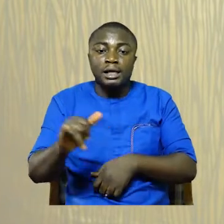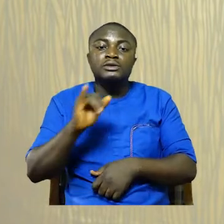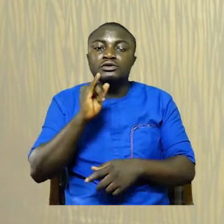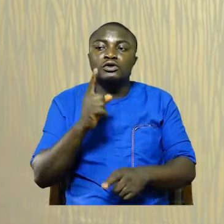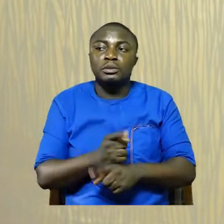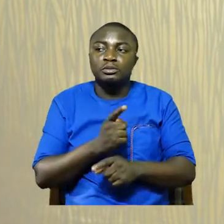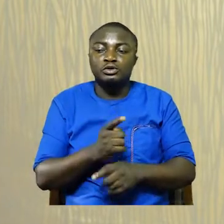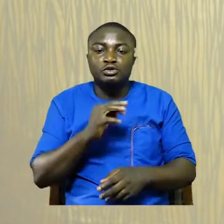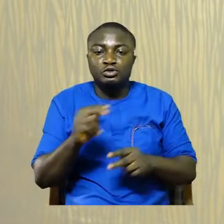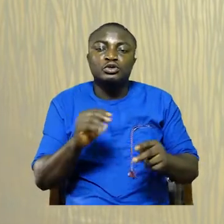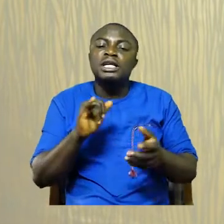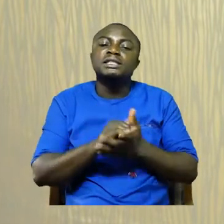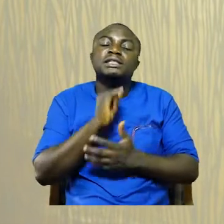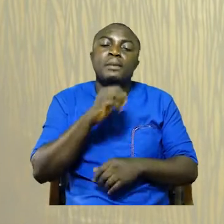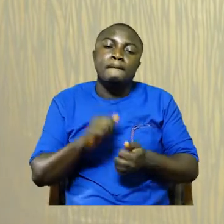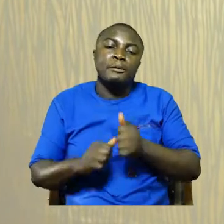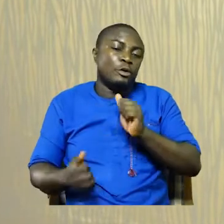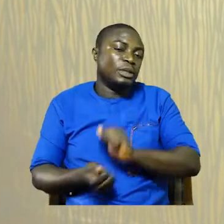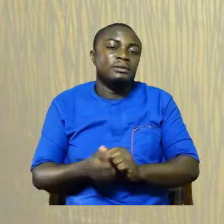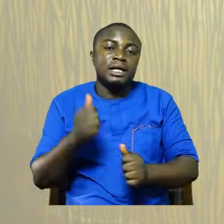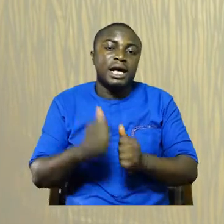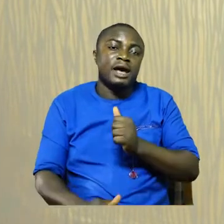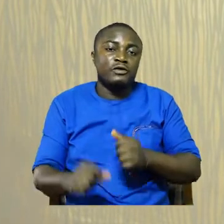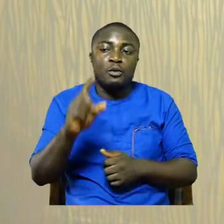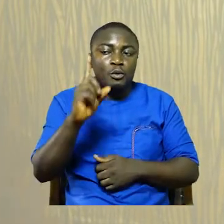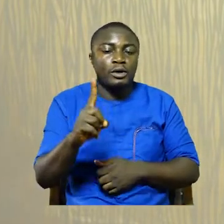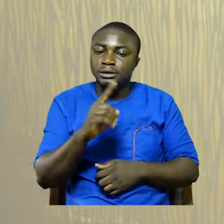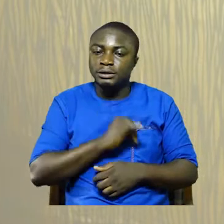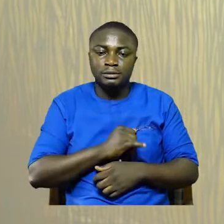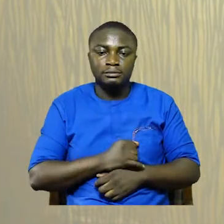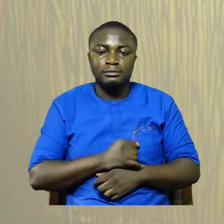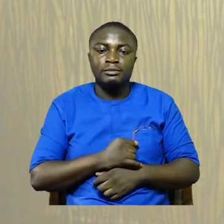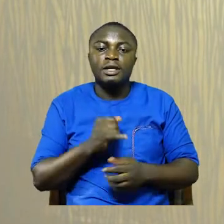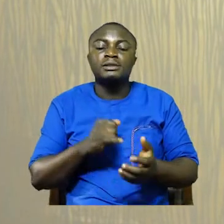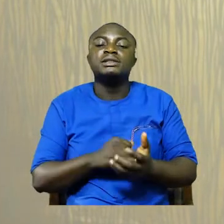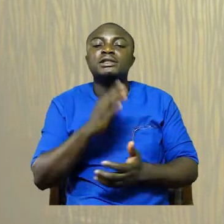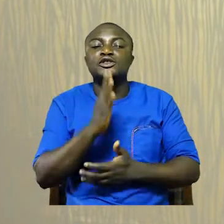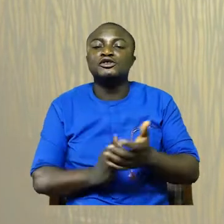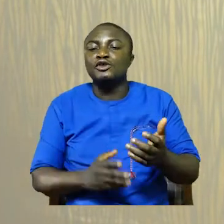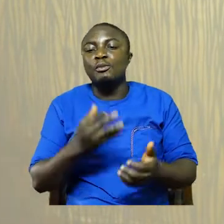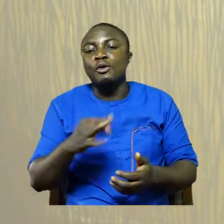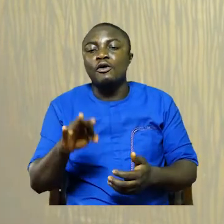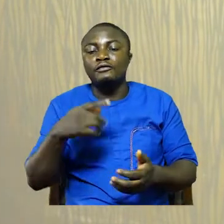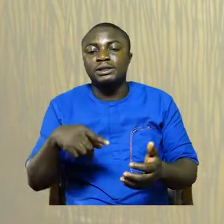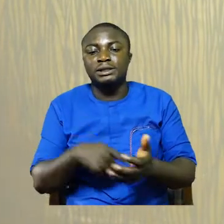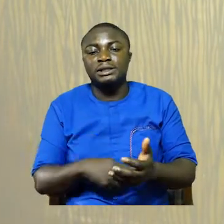out. And then that's a problem. You know, if anybody cannot breathe, it's a problem. So these are some of